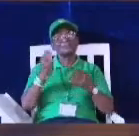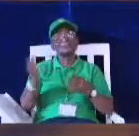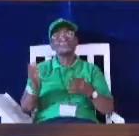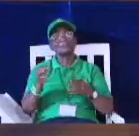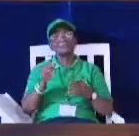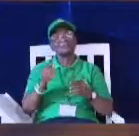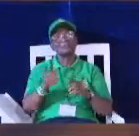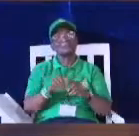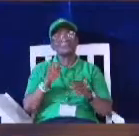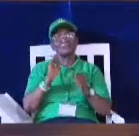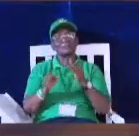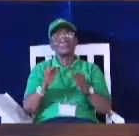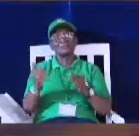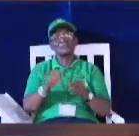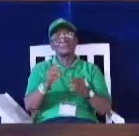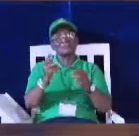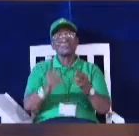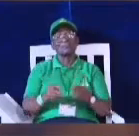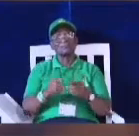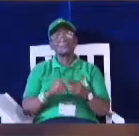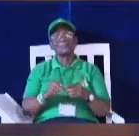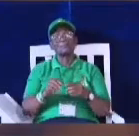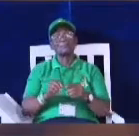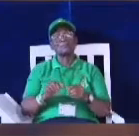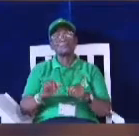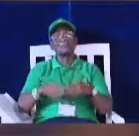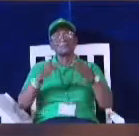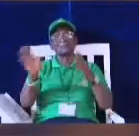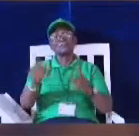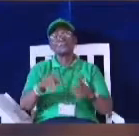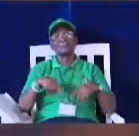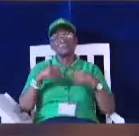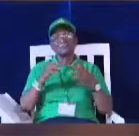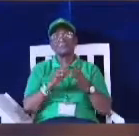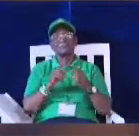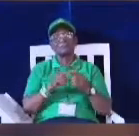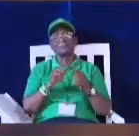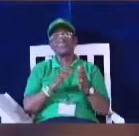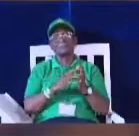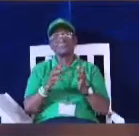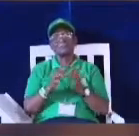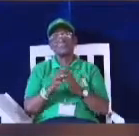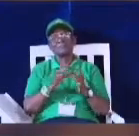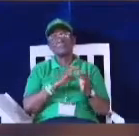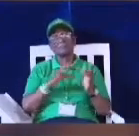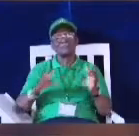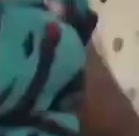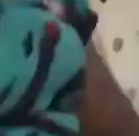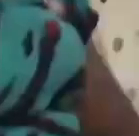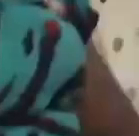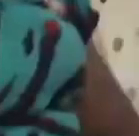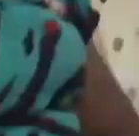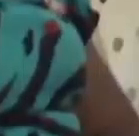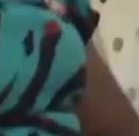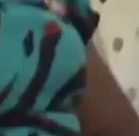Jesus Christ, I'm going to count from 1 to 15, and